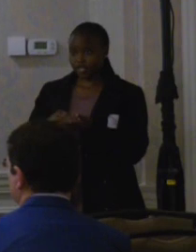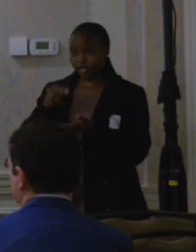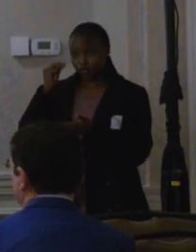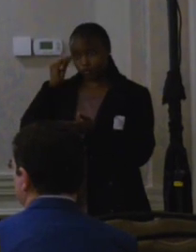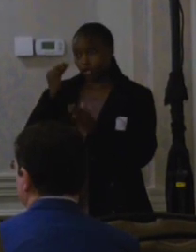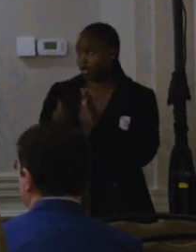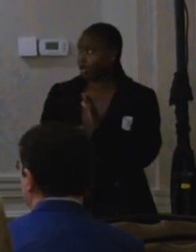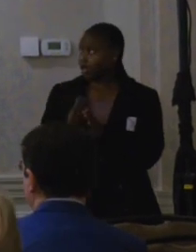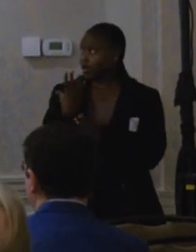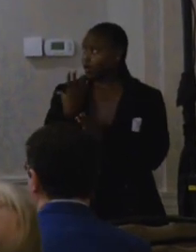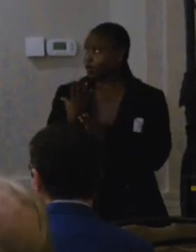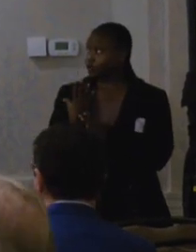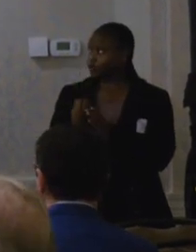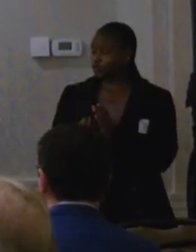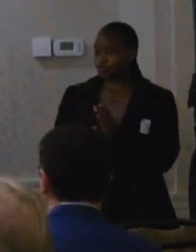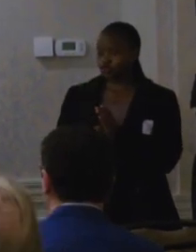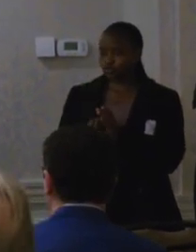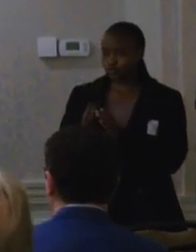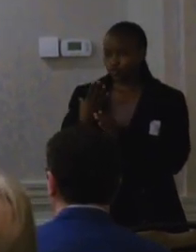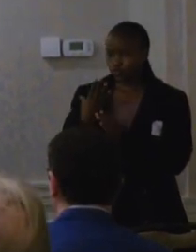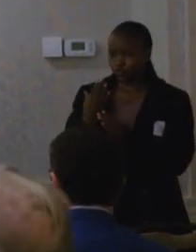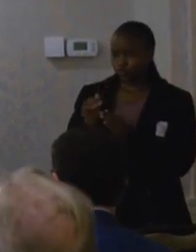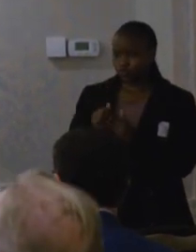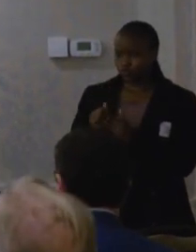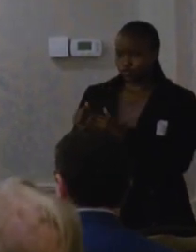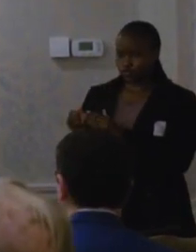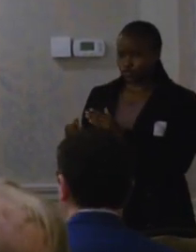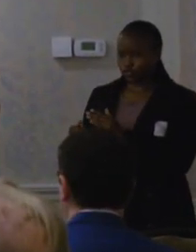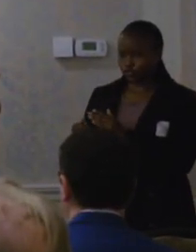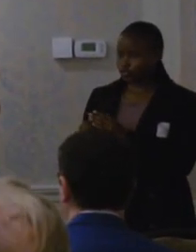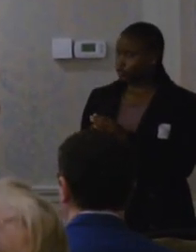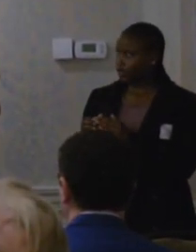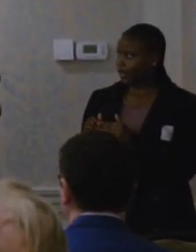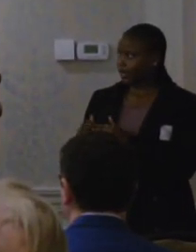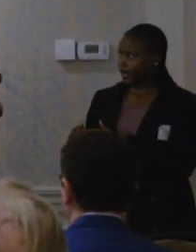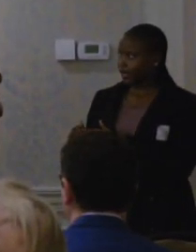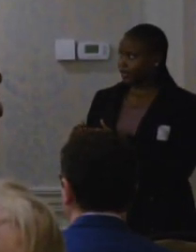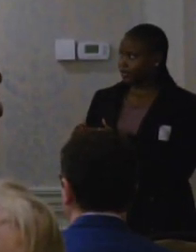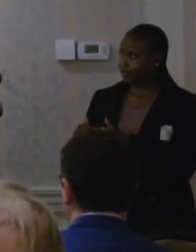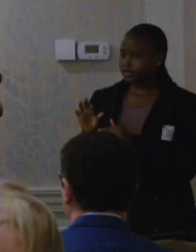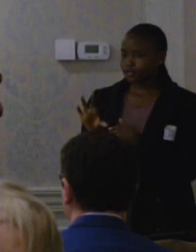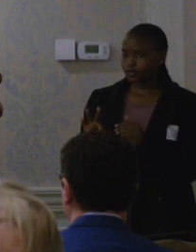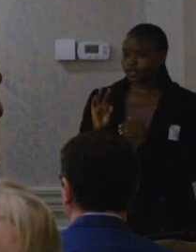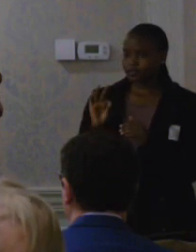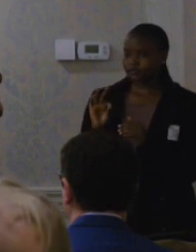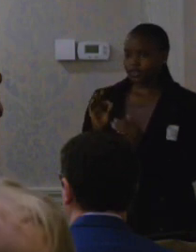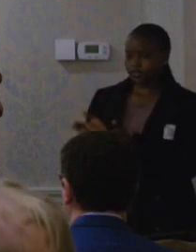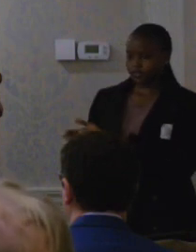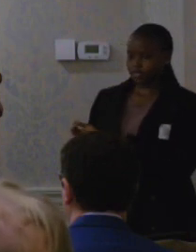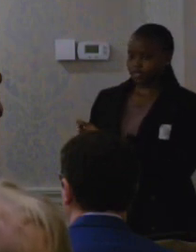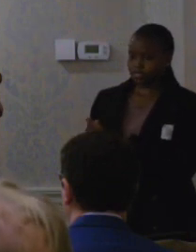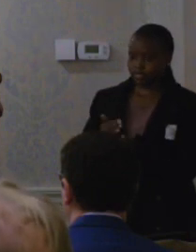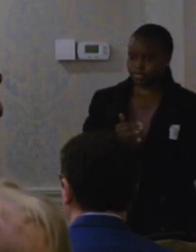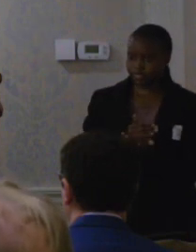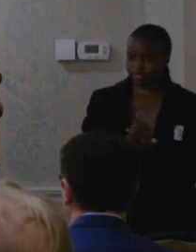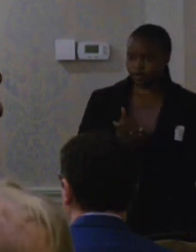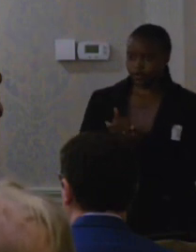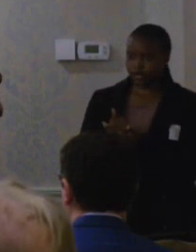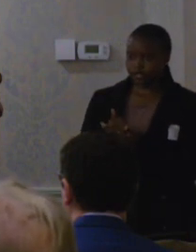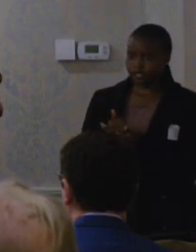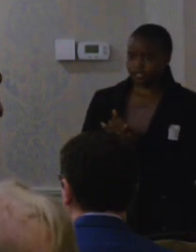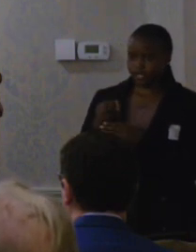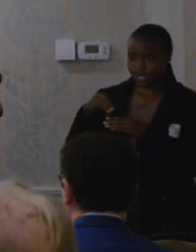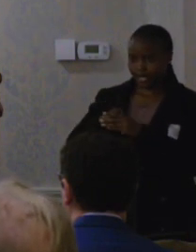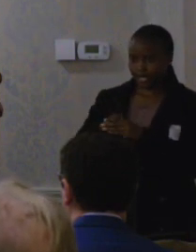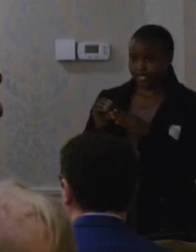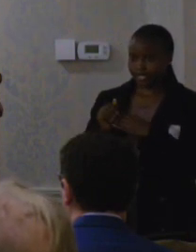launch a guide, a product, so you can find the collected insights in the